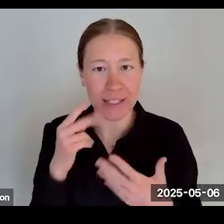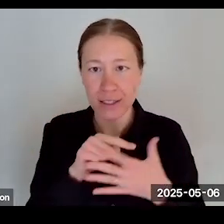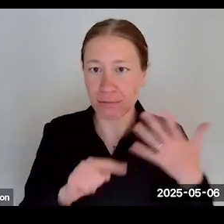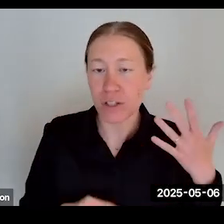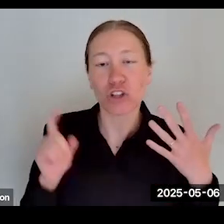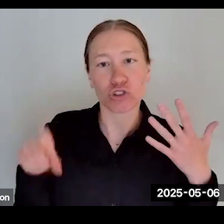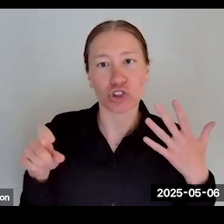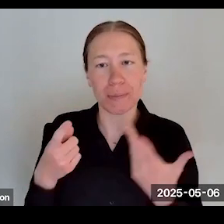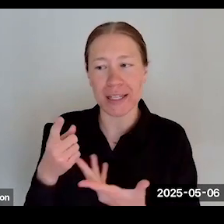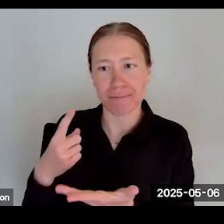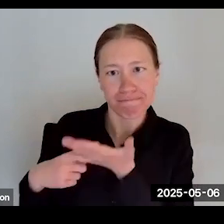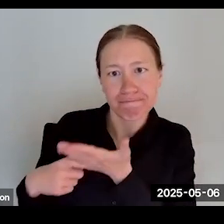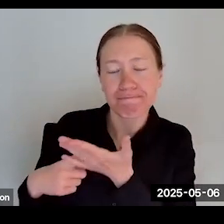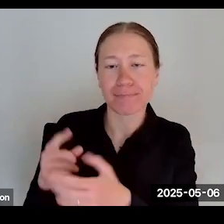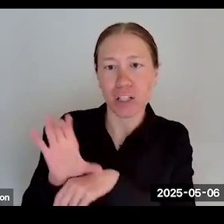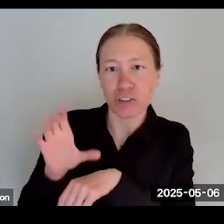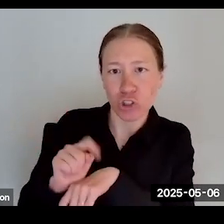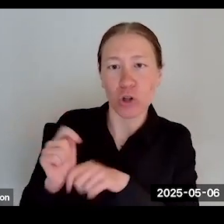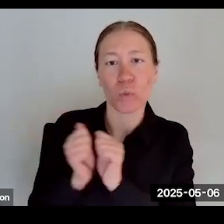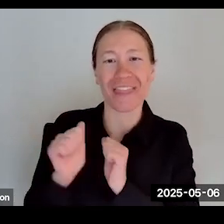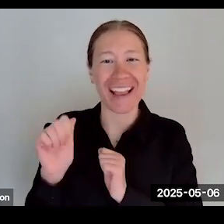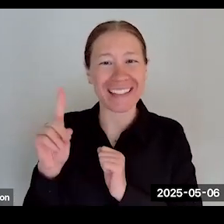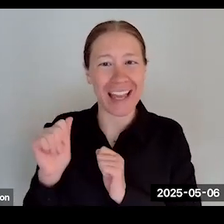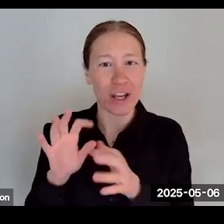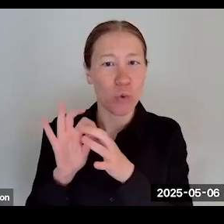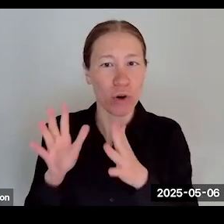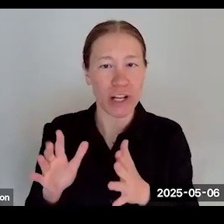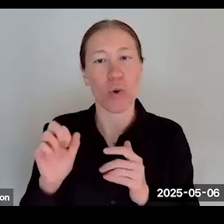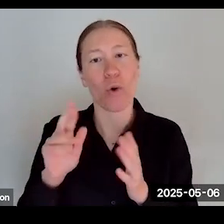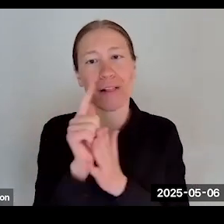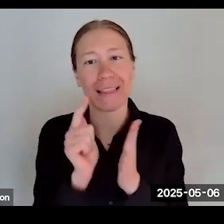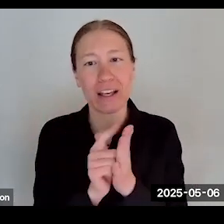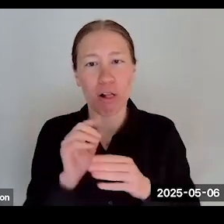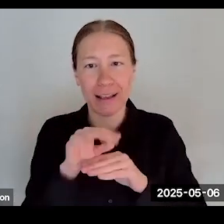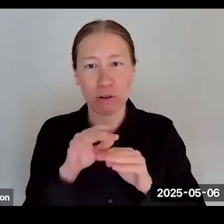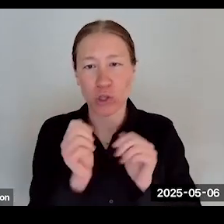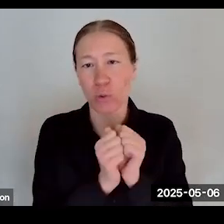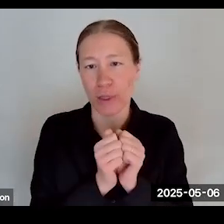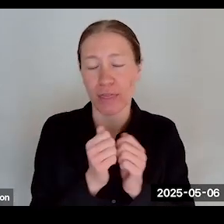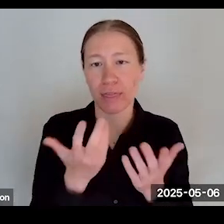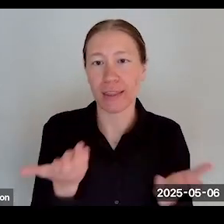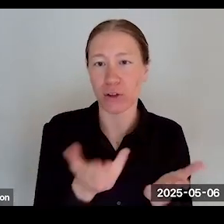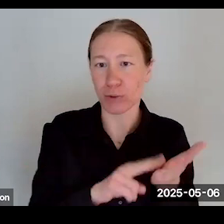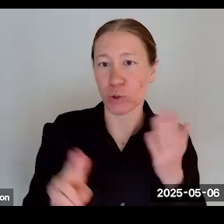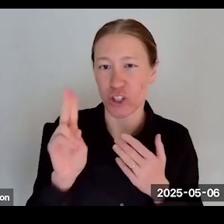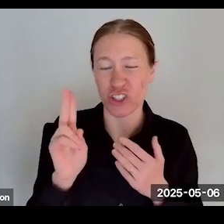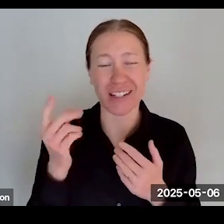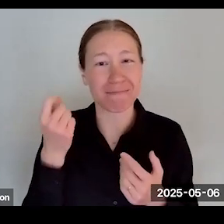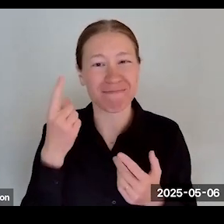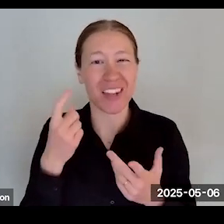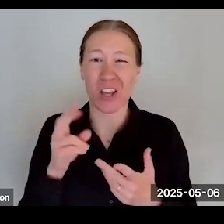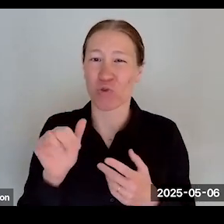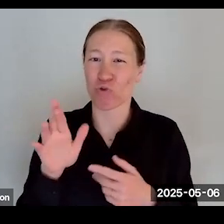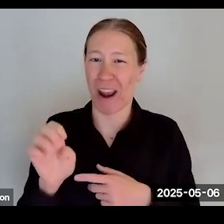in consultation with either the ADA coordinator or legal counsel for the university, because it's a very rare occurrence in a public